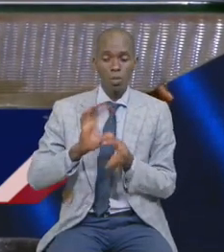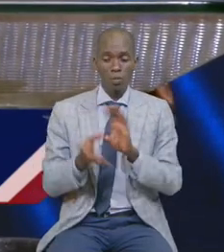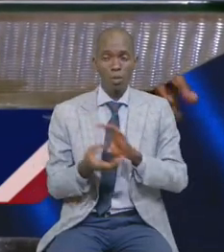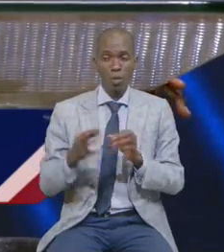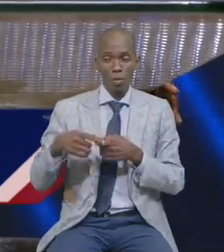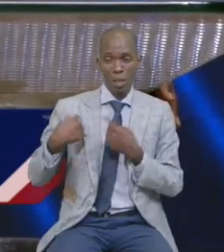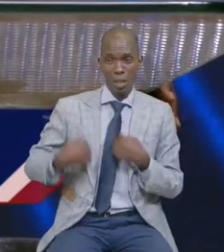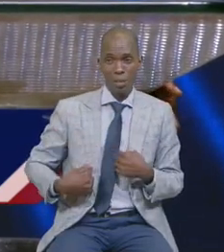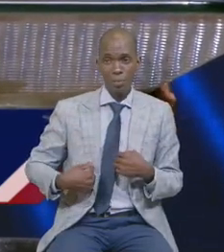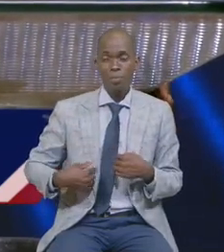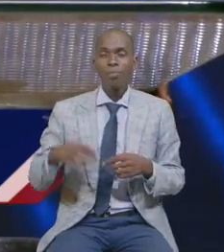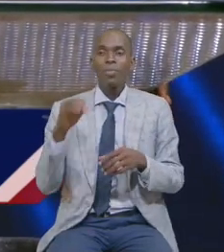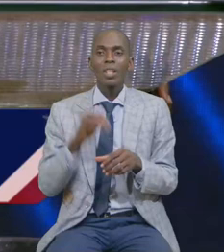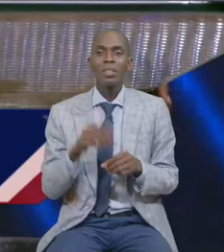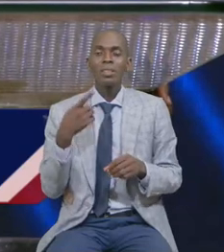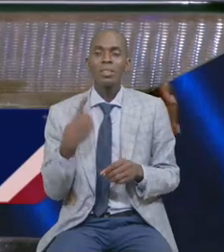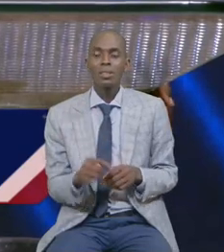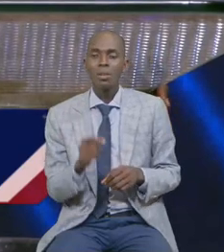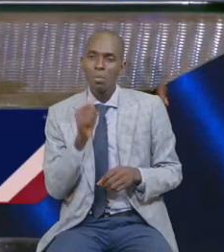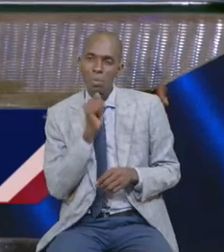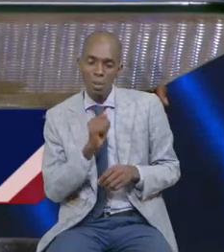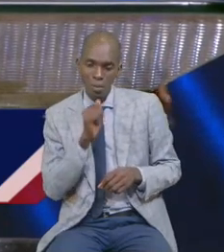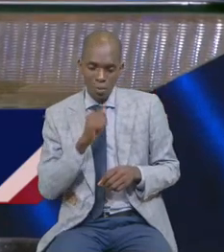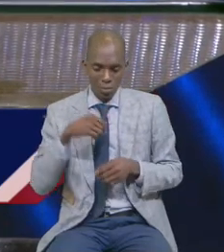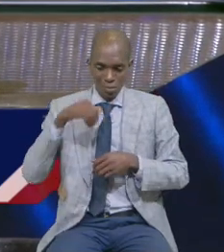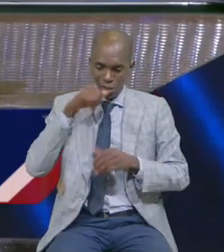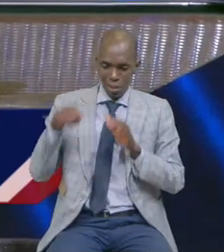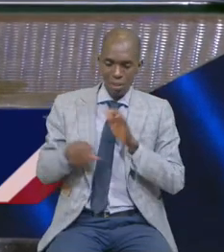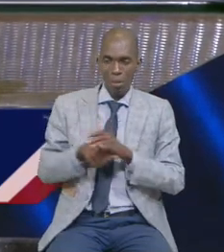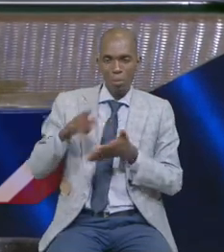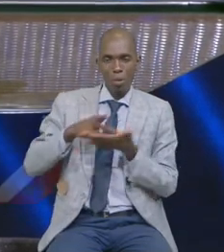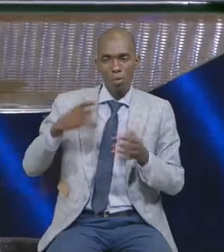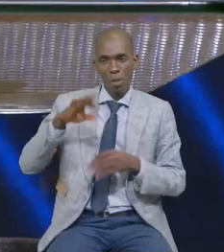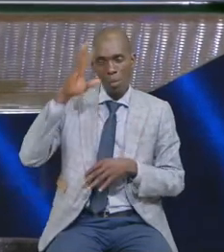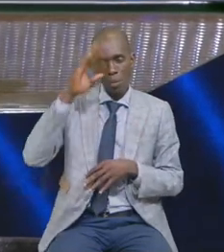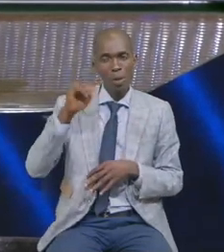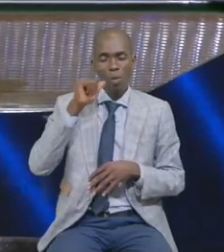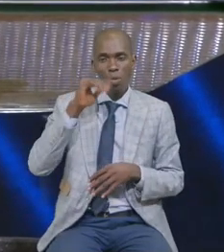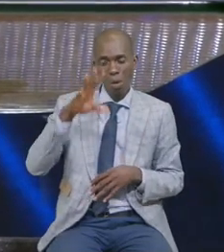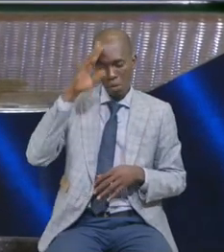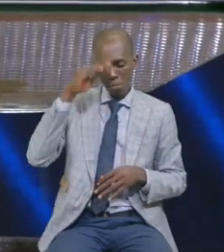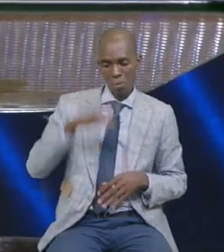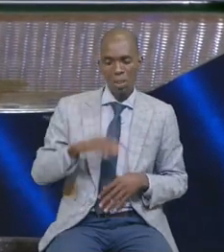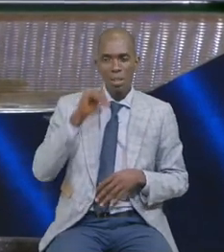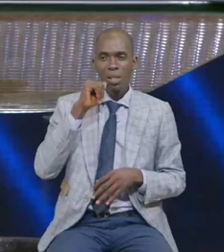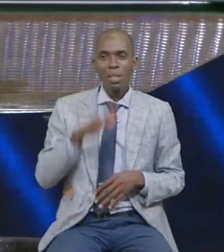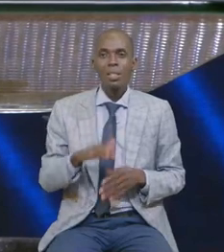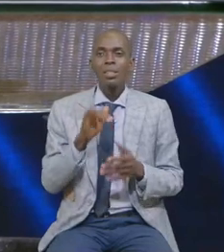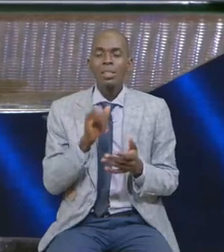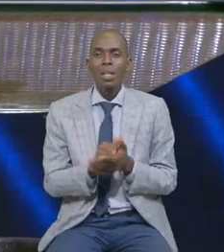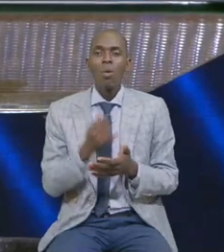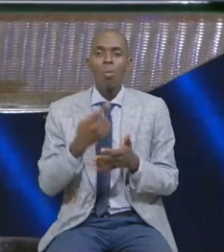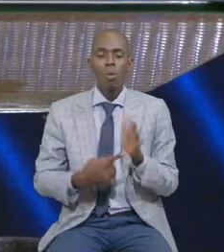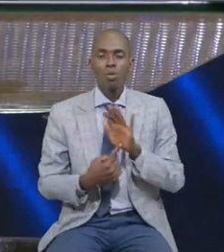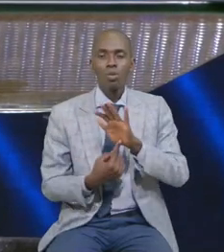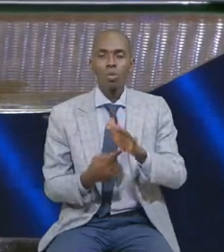private recesses of the heart of the man of the woman of the boy or the girl that's what shows